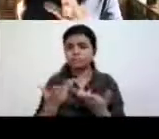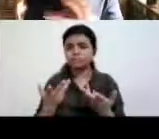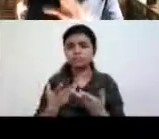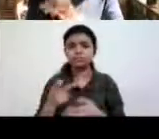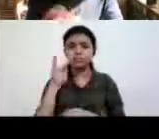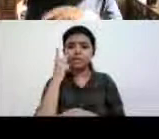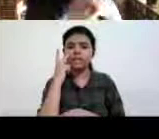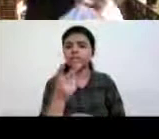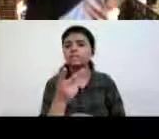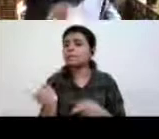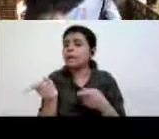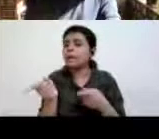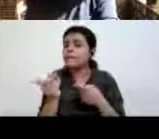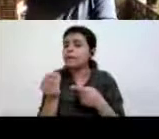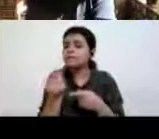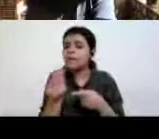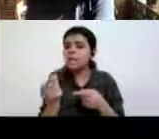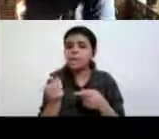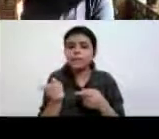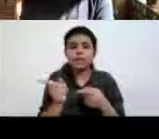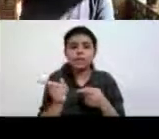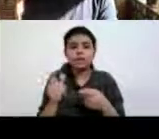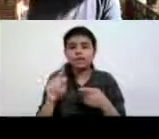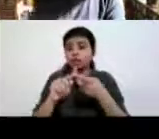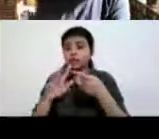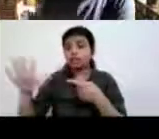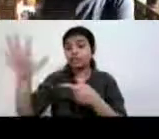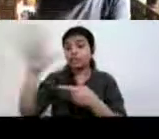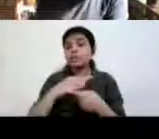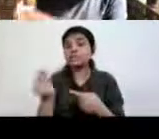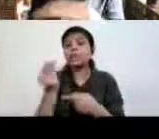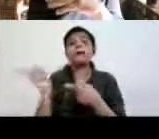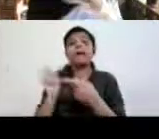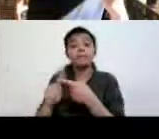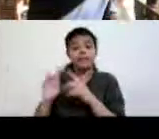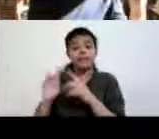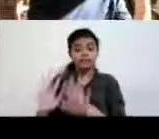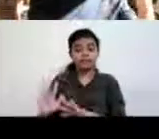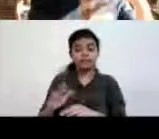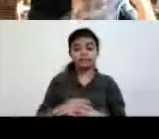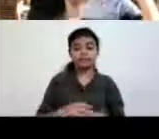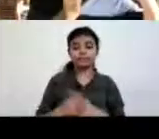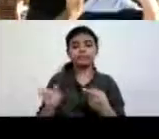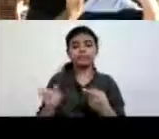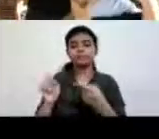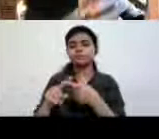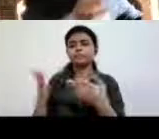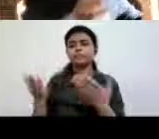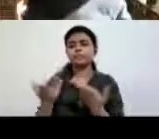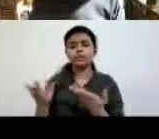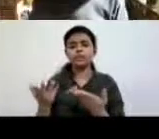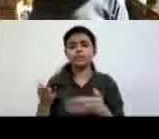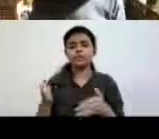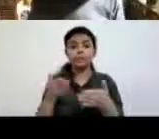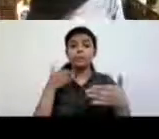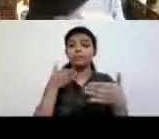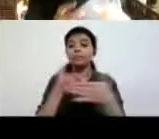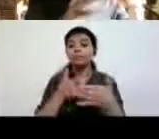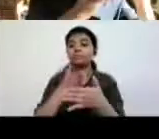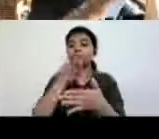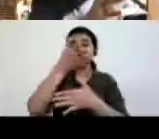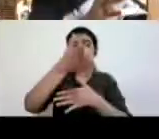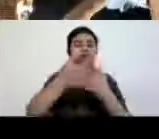there's something happening over here in Europe. And this is that the earlier barrier-free concepts,